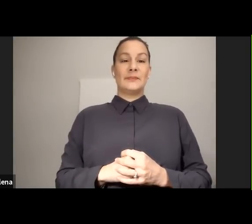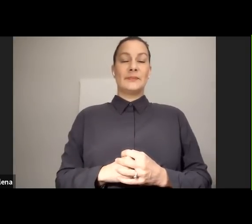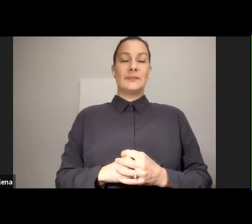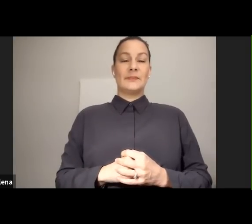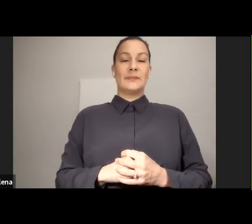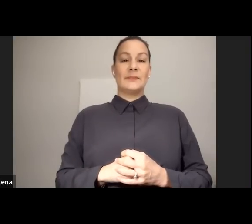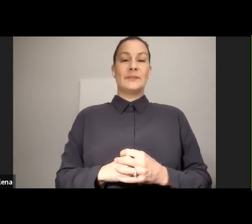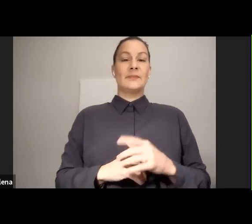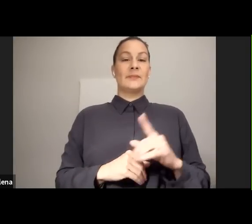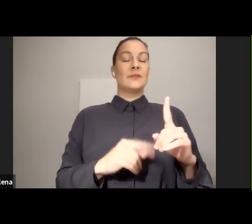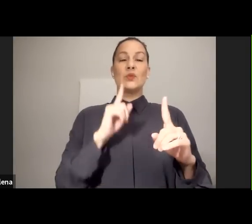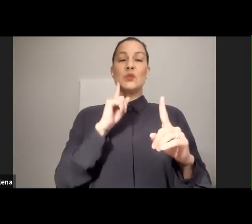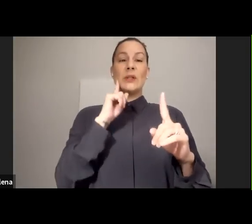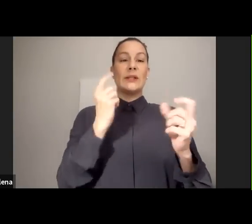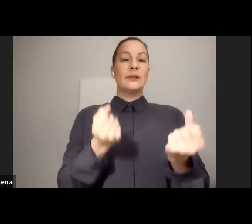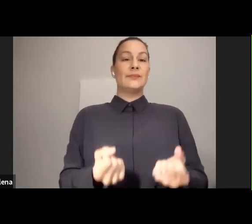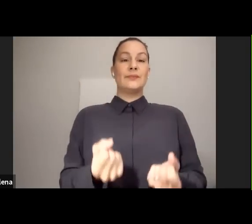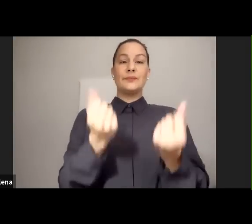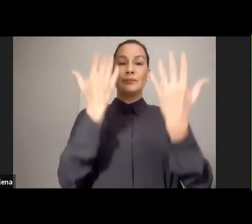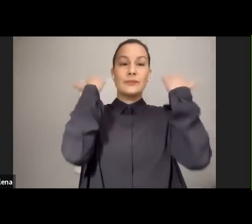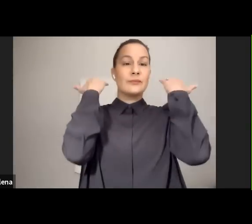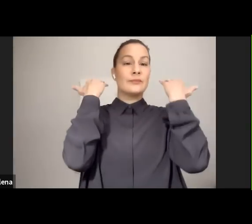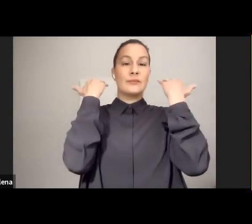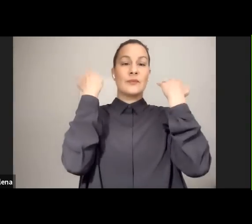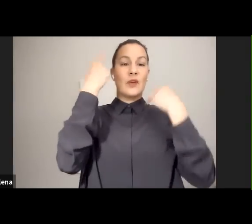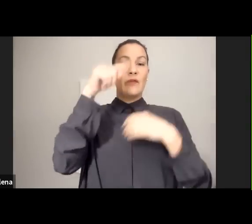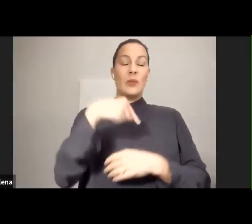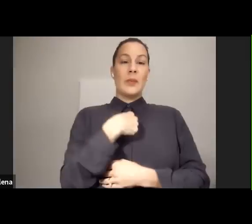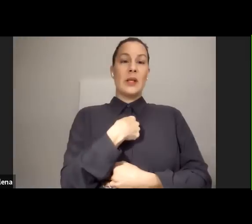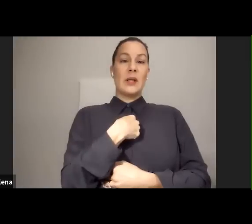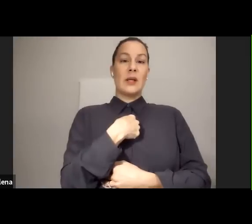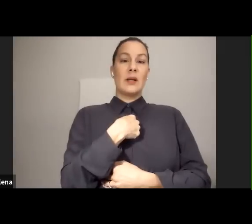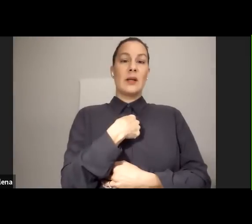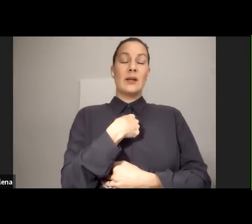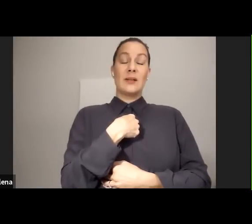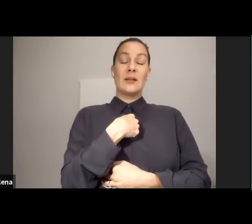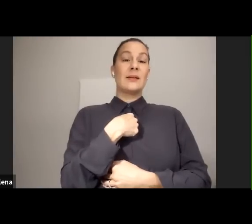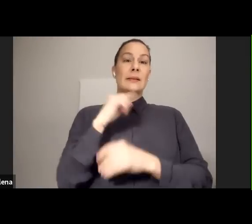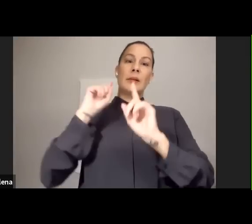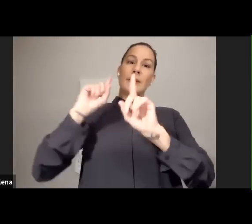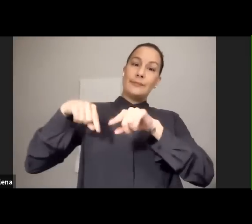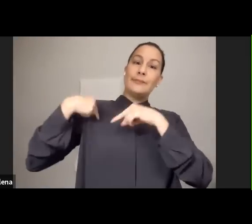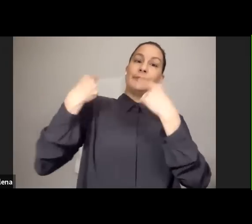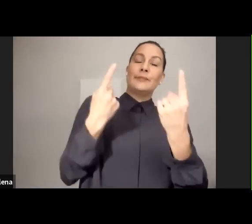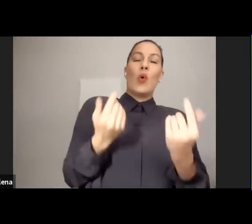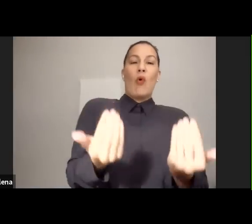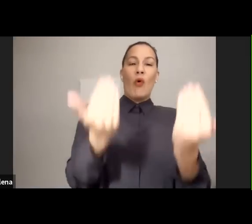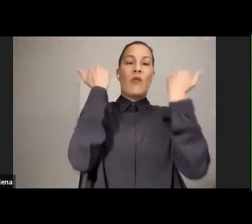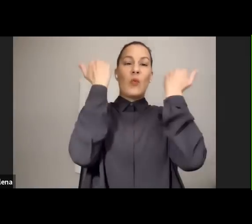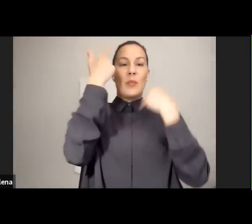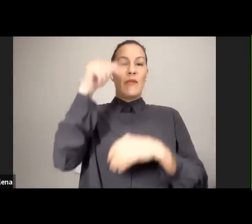It's overwhelming for me. It's been so overwhelming for me.